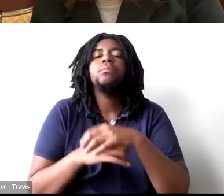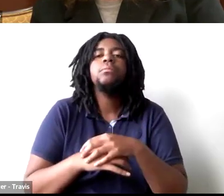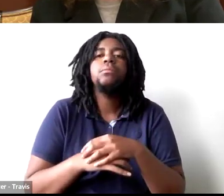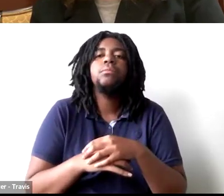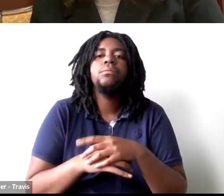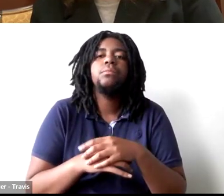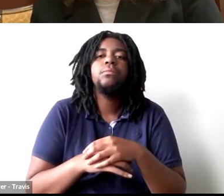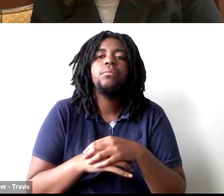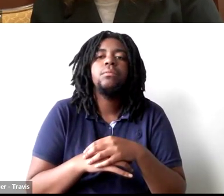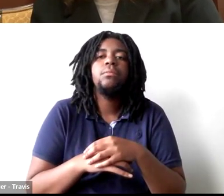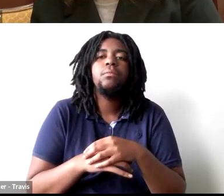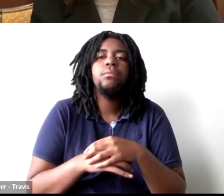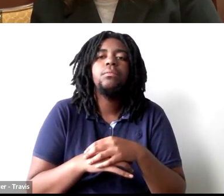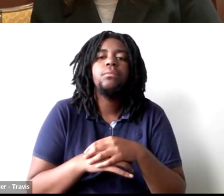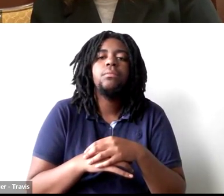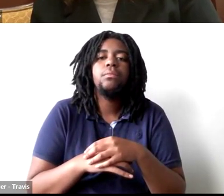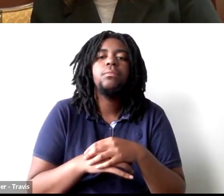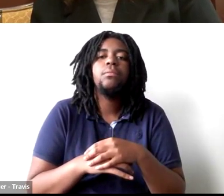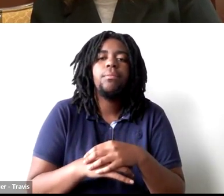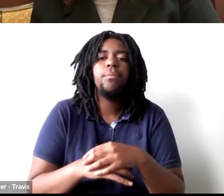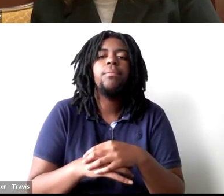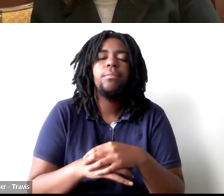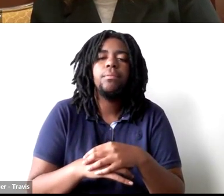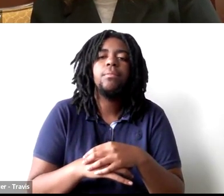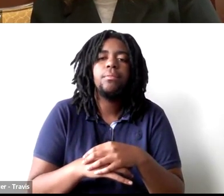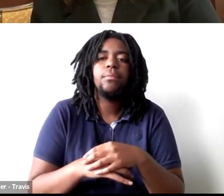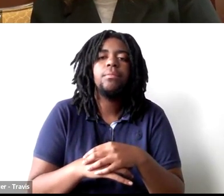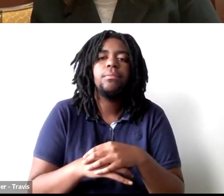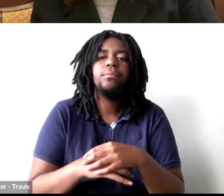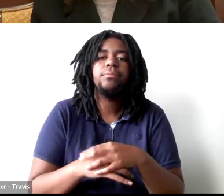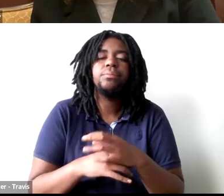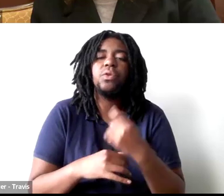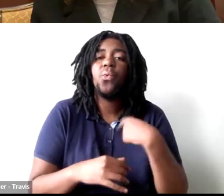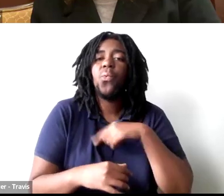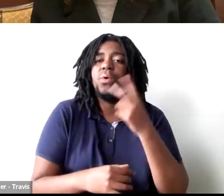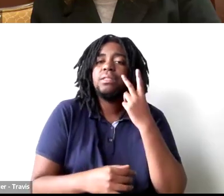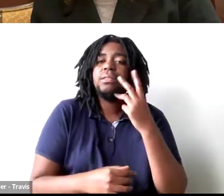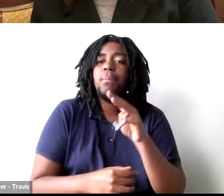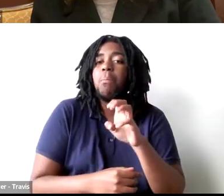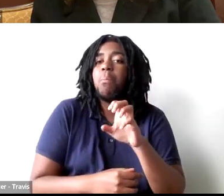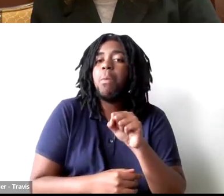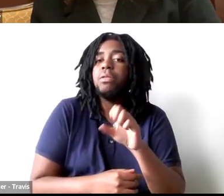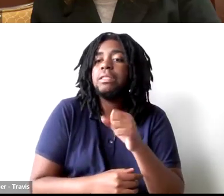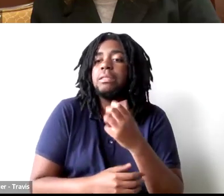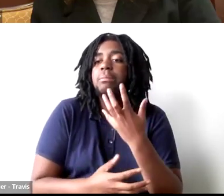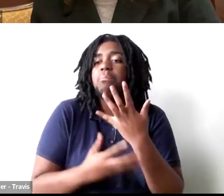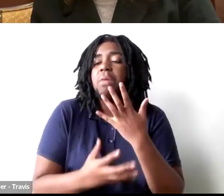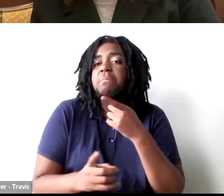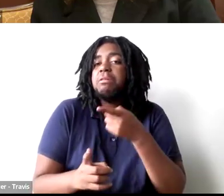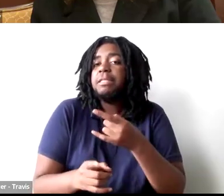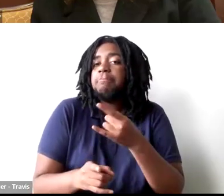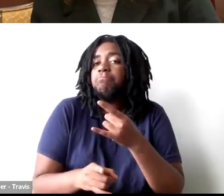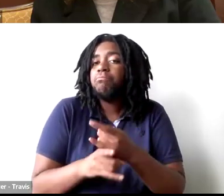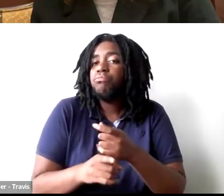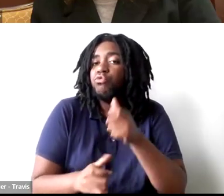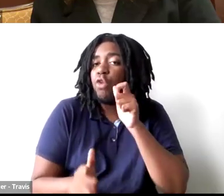And there are references to Moses perhaps drinking. They're not extensive. They're little references